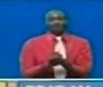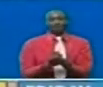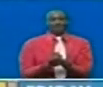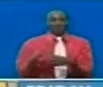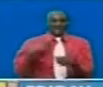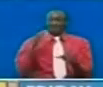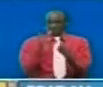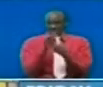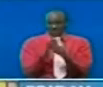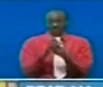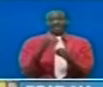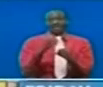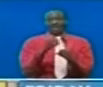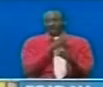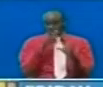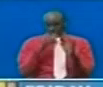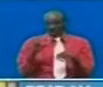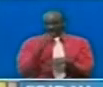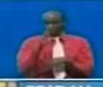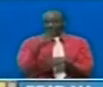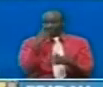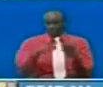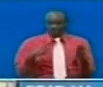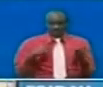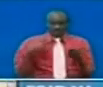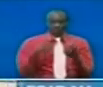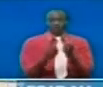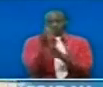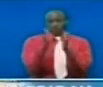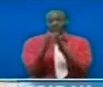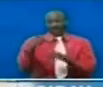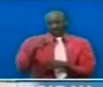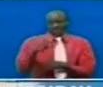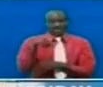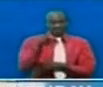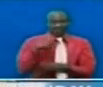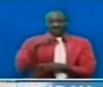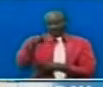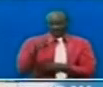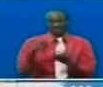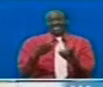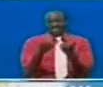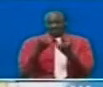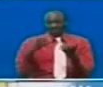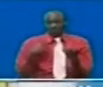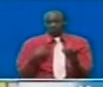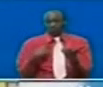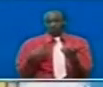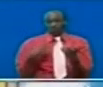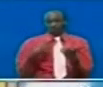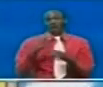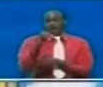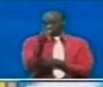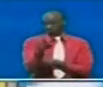of our customers that we started with at the beginning have also grown with us, and their demand or their need for